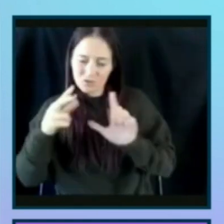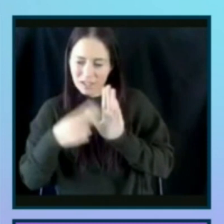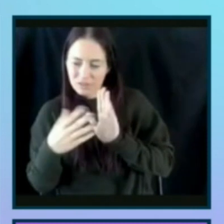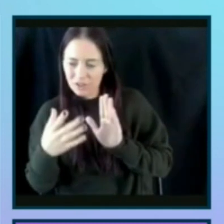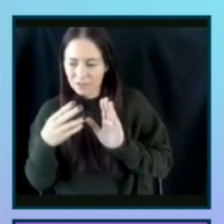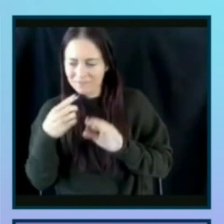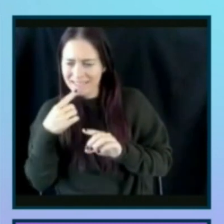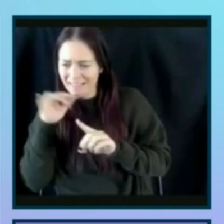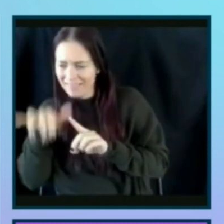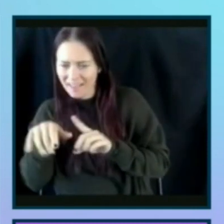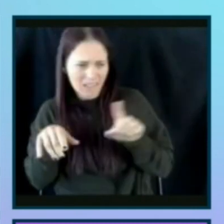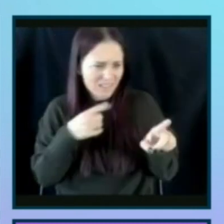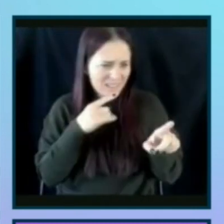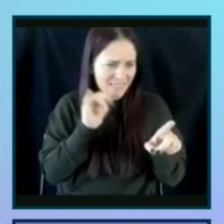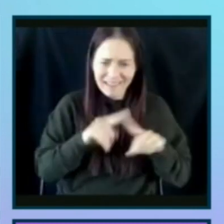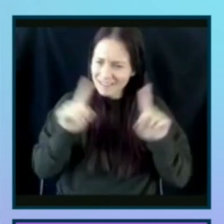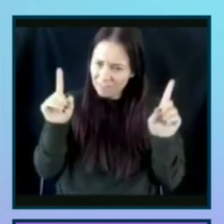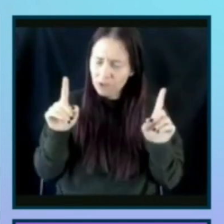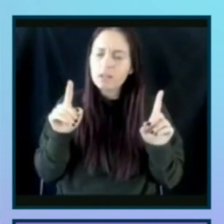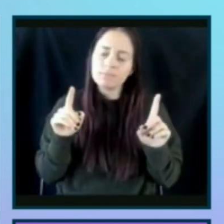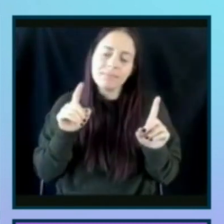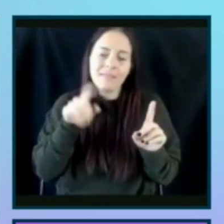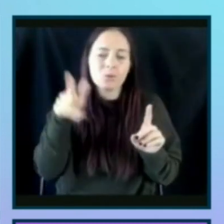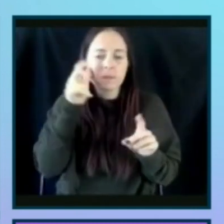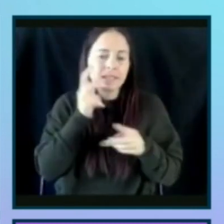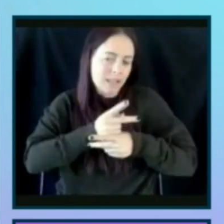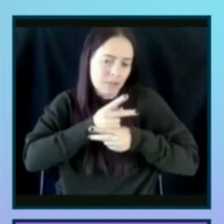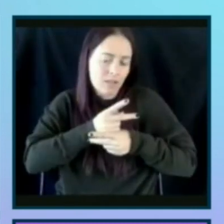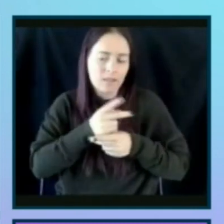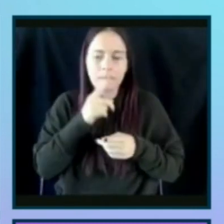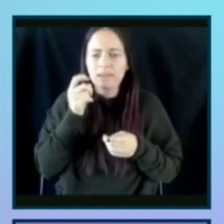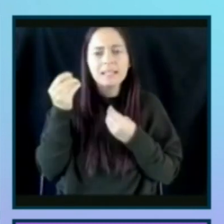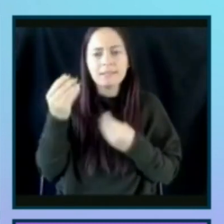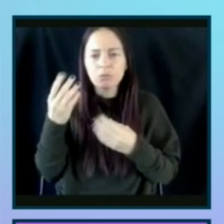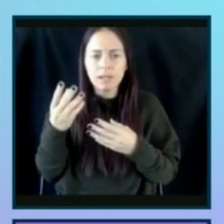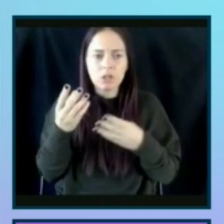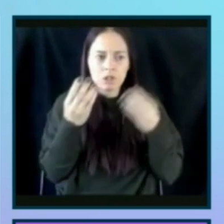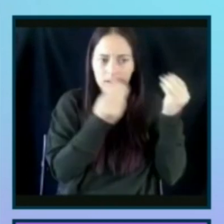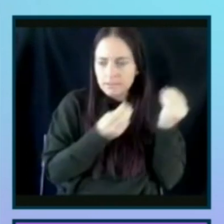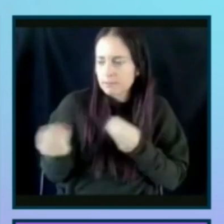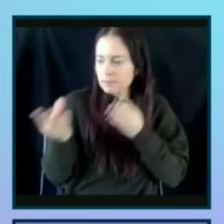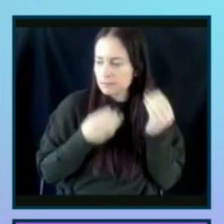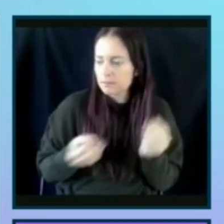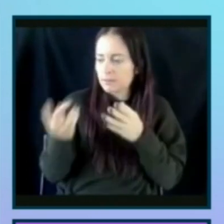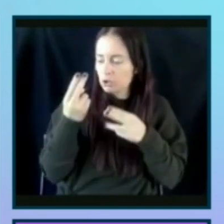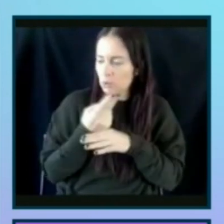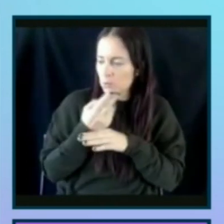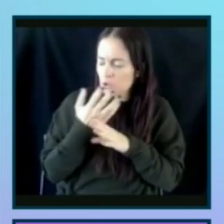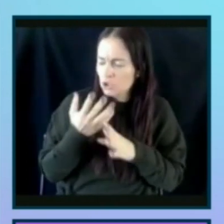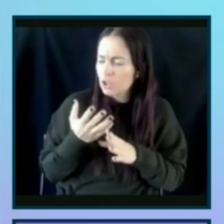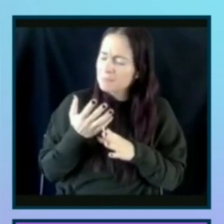using. So it's important to listen carefully, because often the information may be being conveyed to the user, but just in a slightly